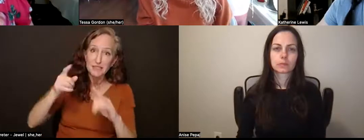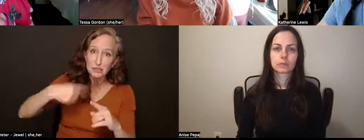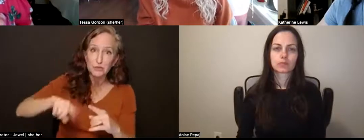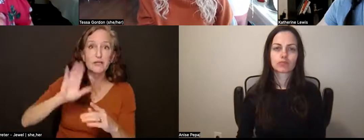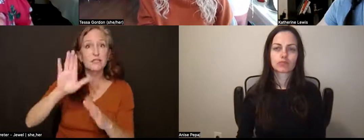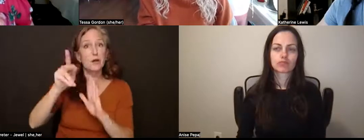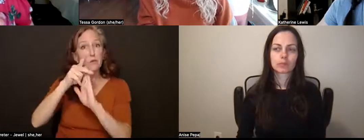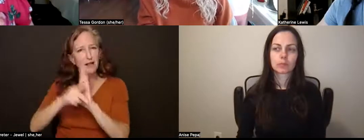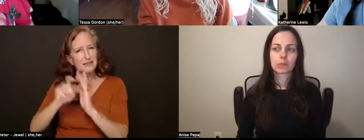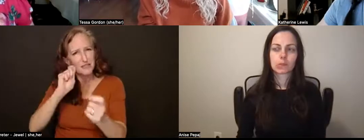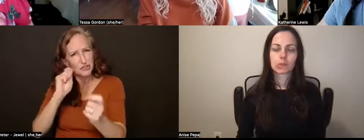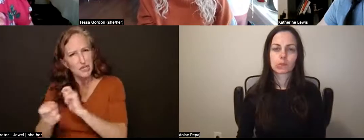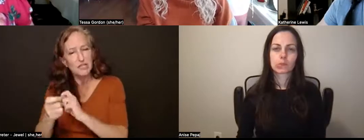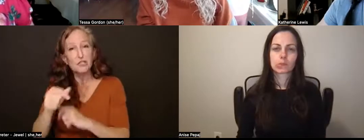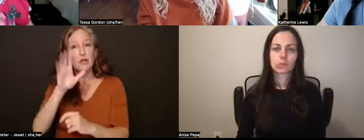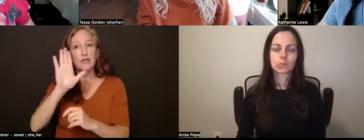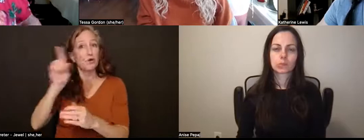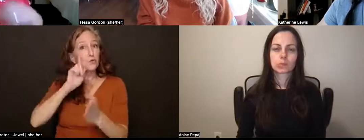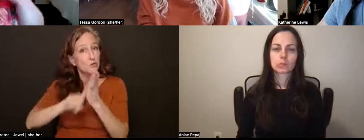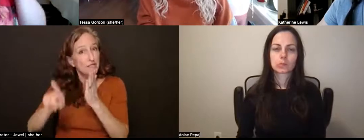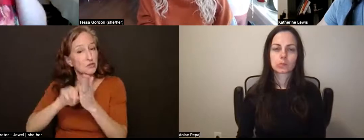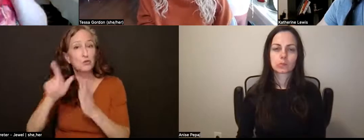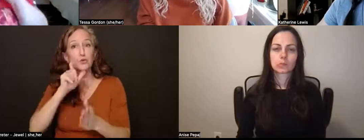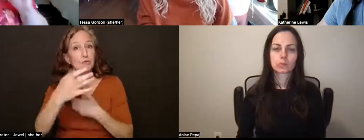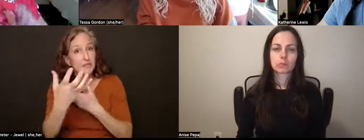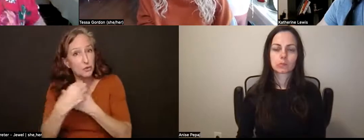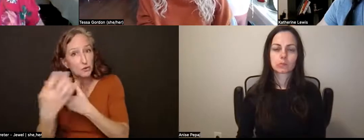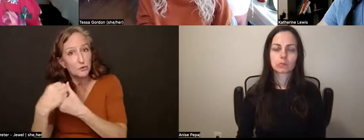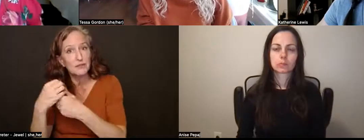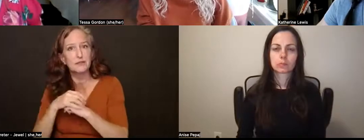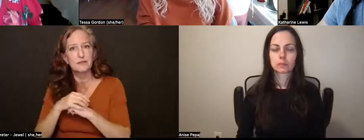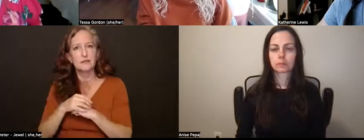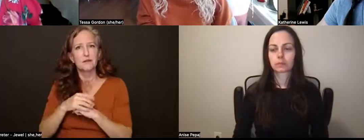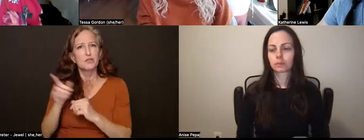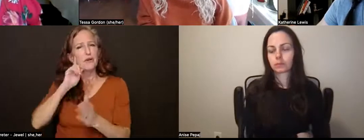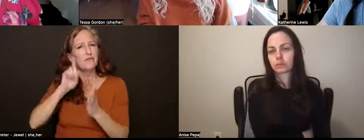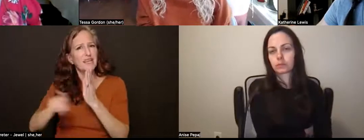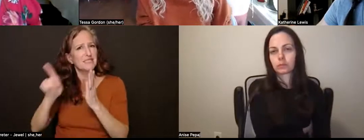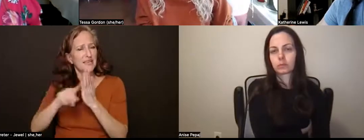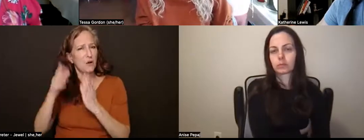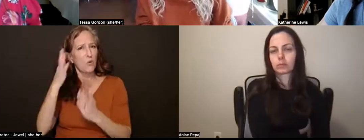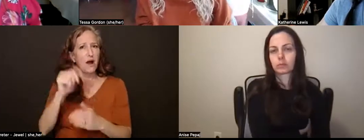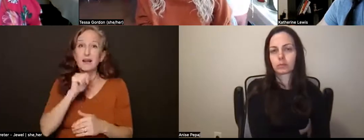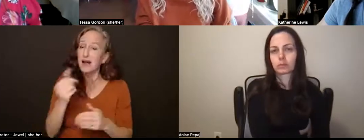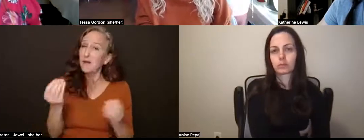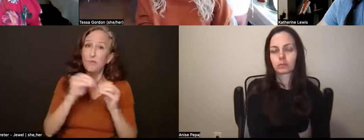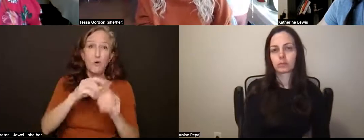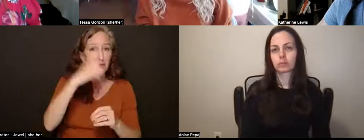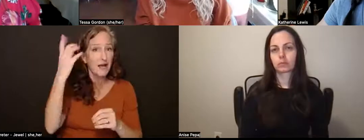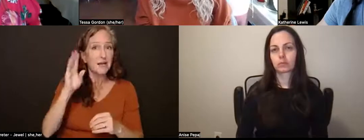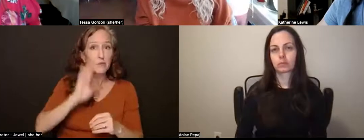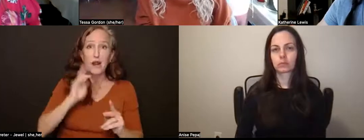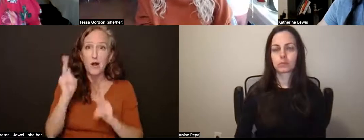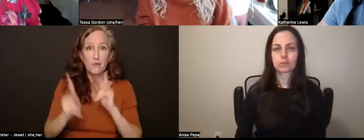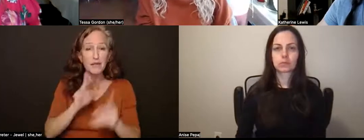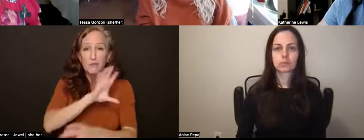do research, who they include, and to investigate why they're not including more Black and brown people. So there's been